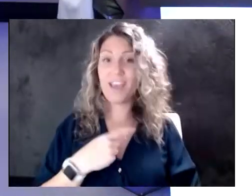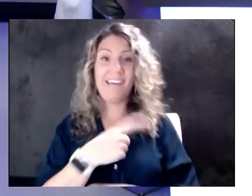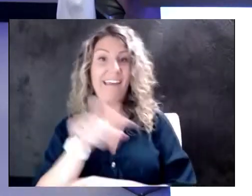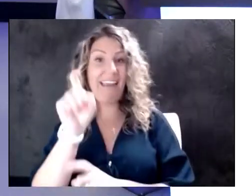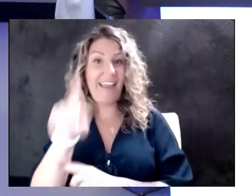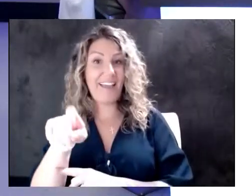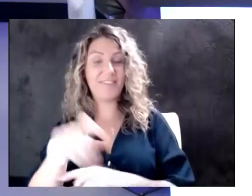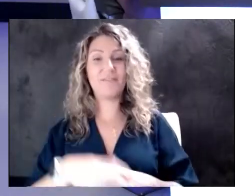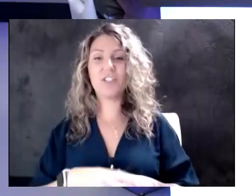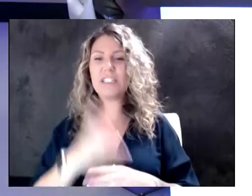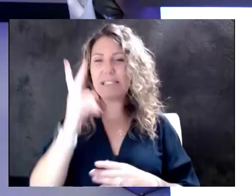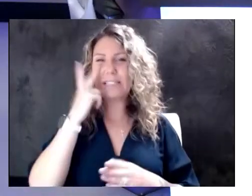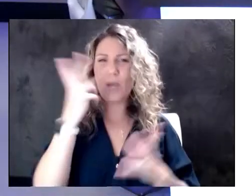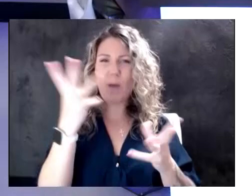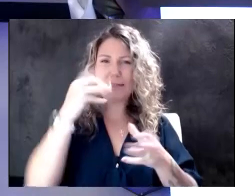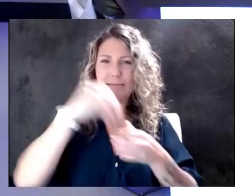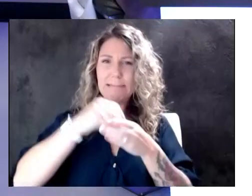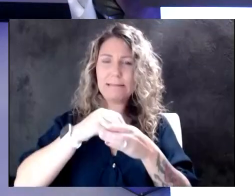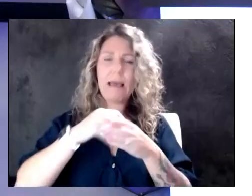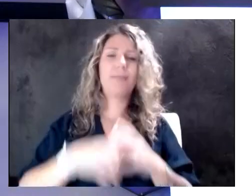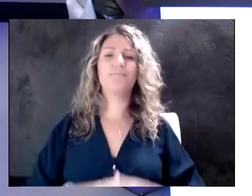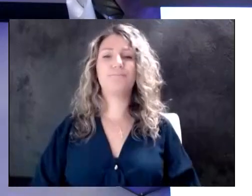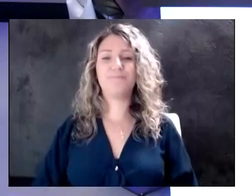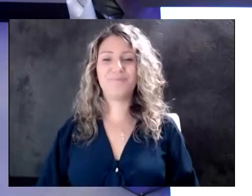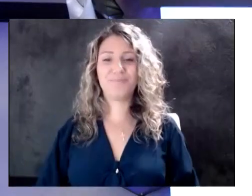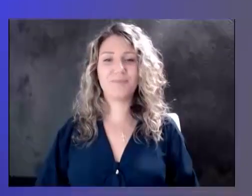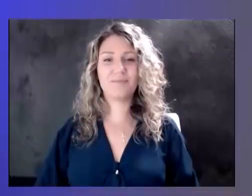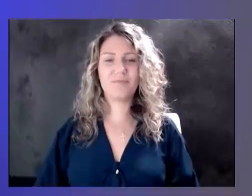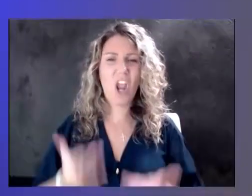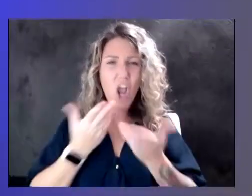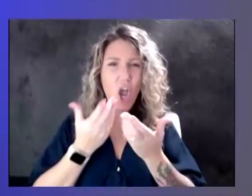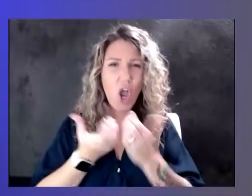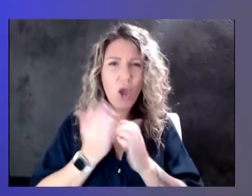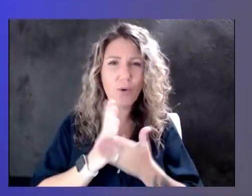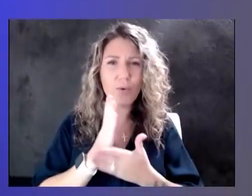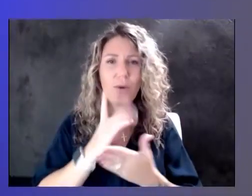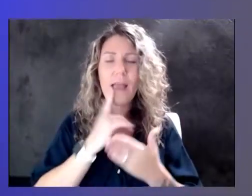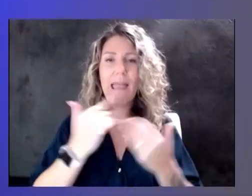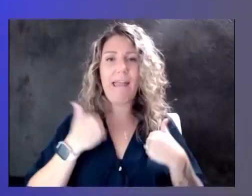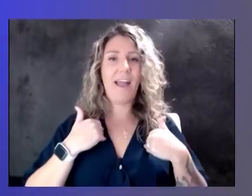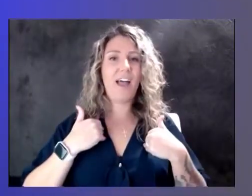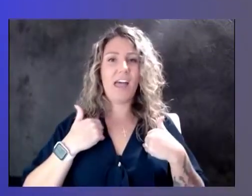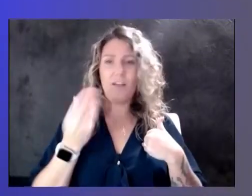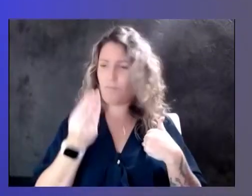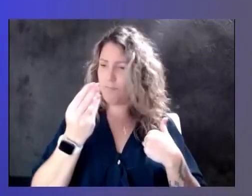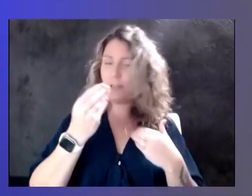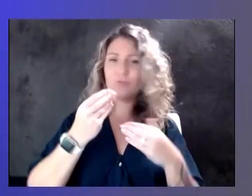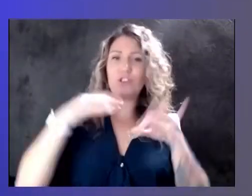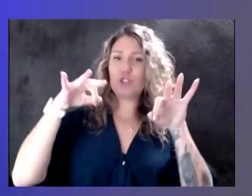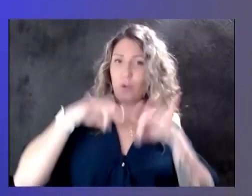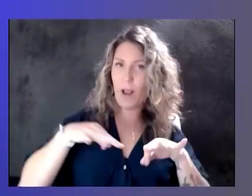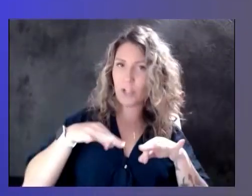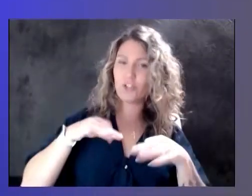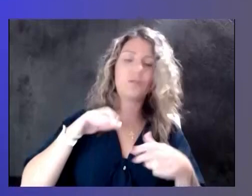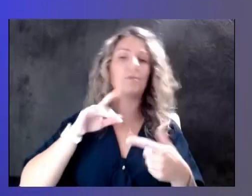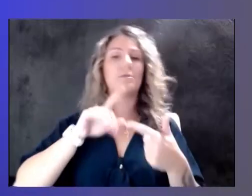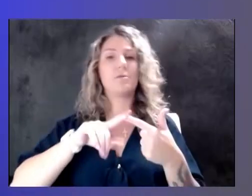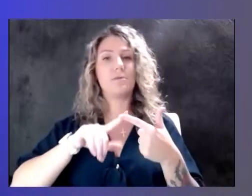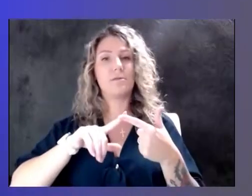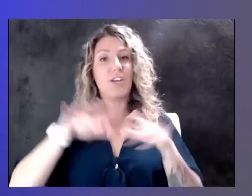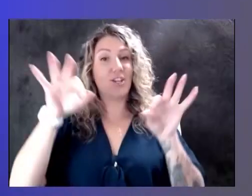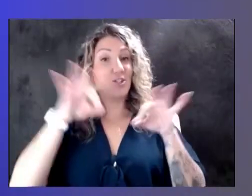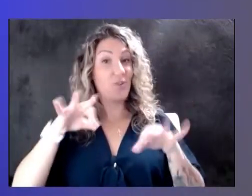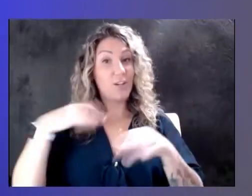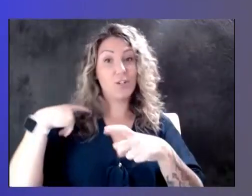here. All right. So what do we have? So we have directions. We have directions in Spanish, and